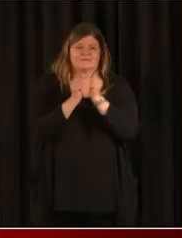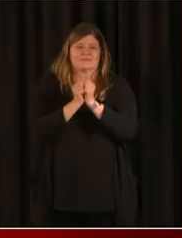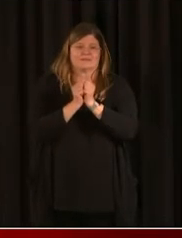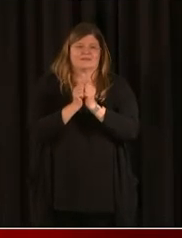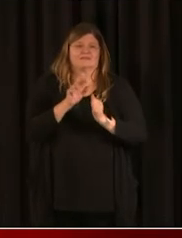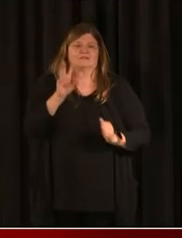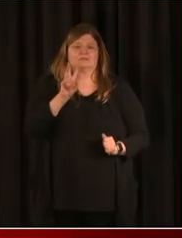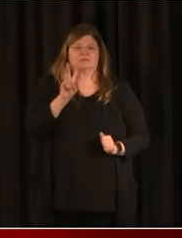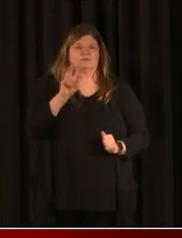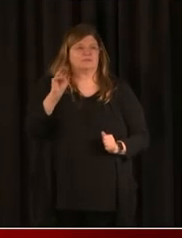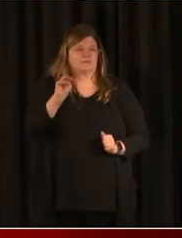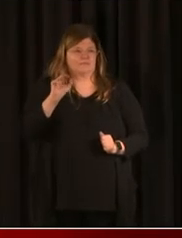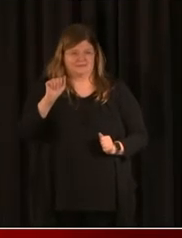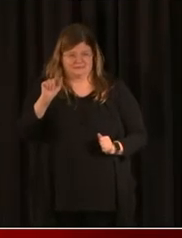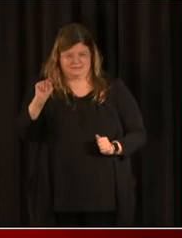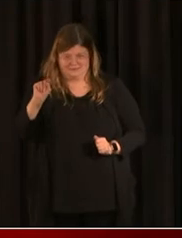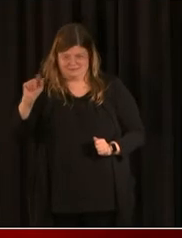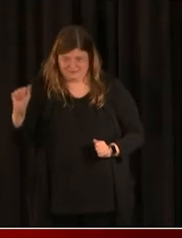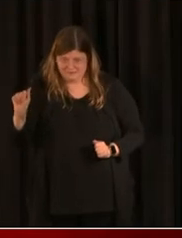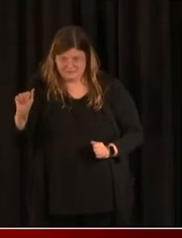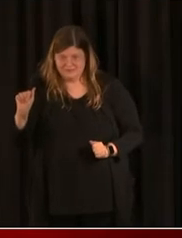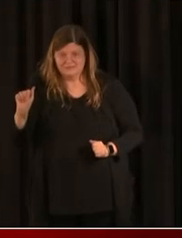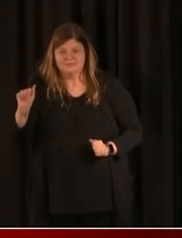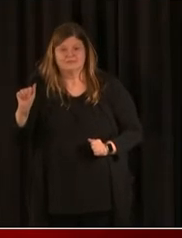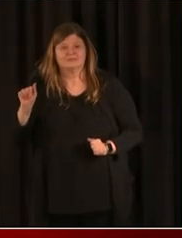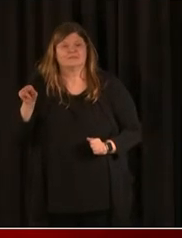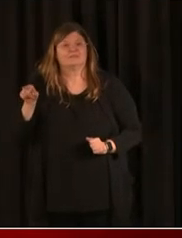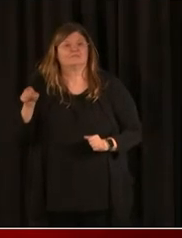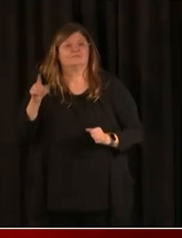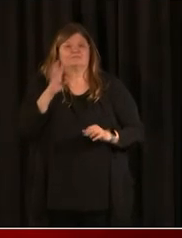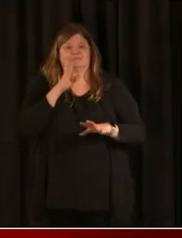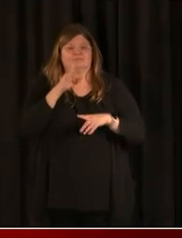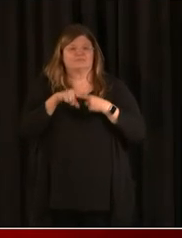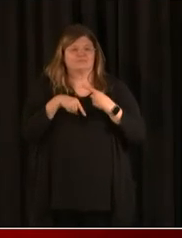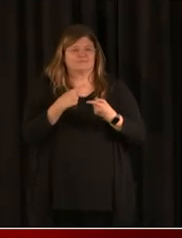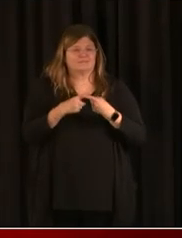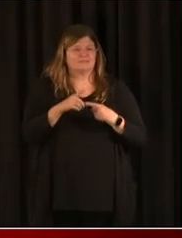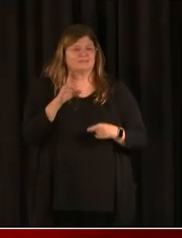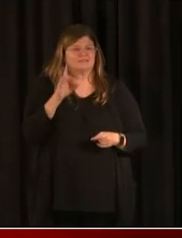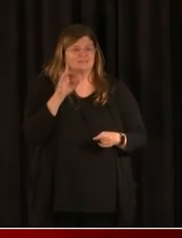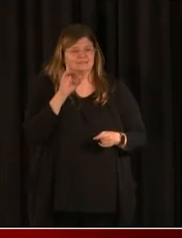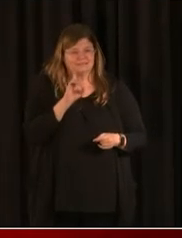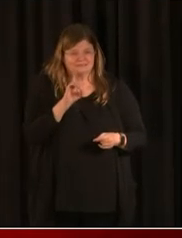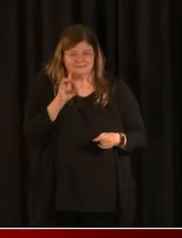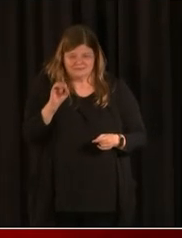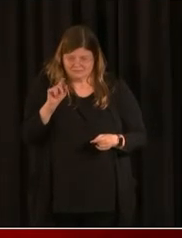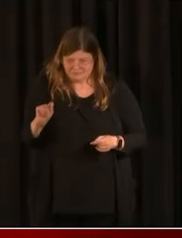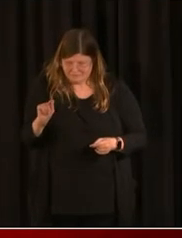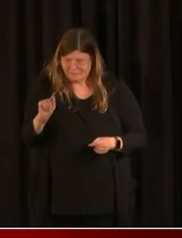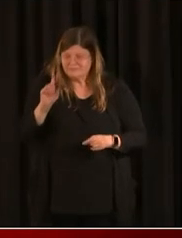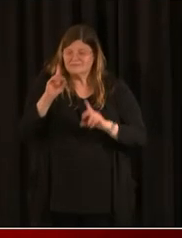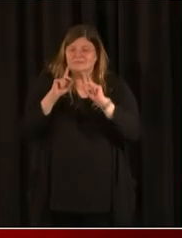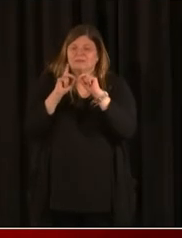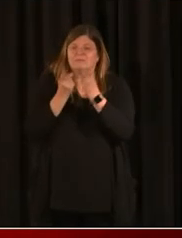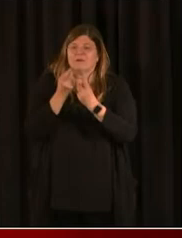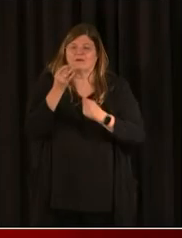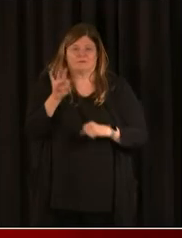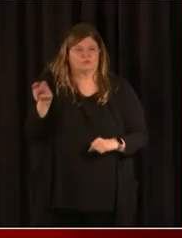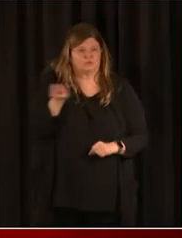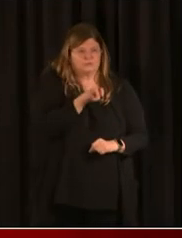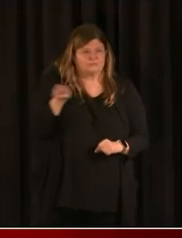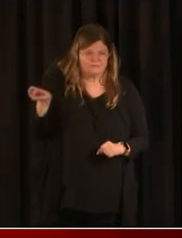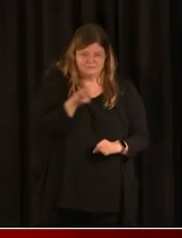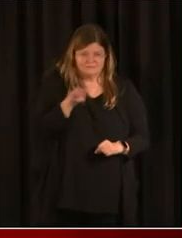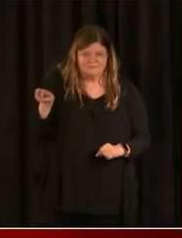still collaborating with the Office of the State Superintendent of Education, along with DDOT, to ensure that all modes of